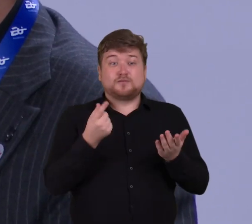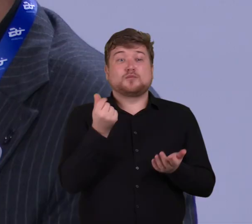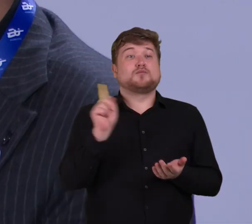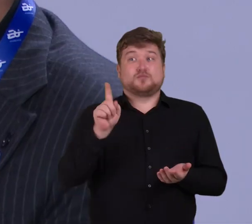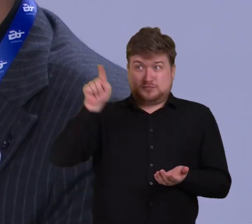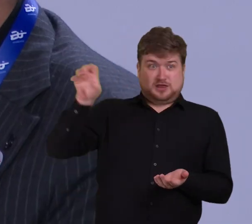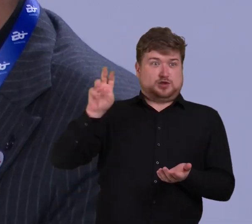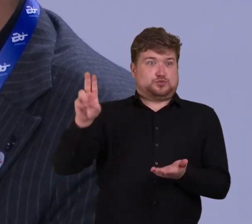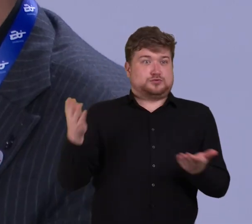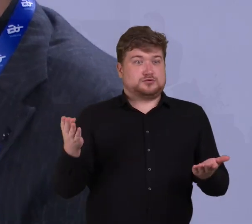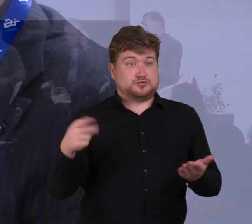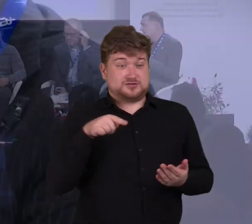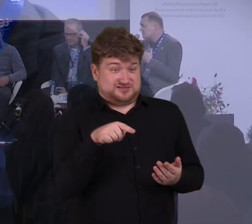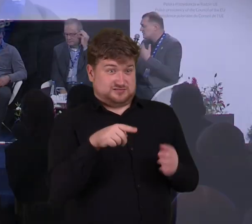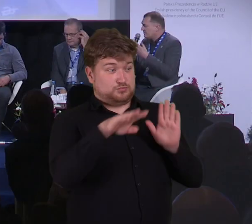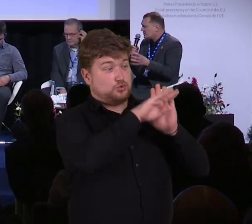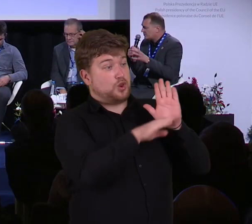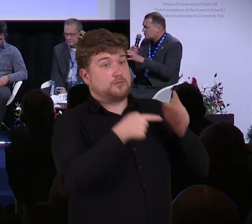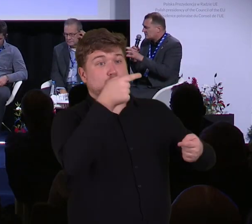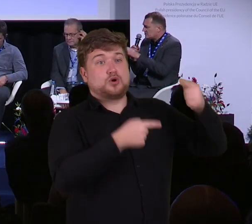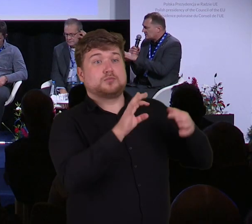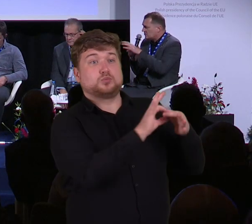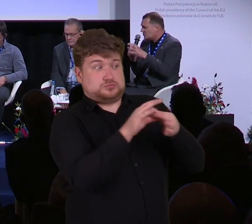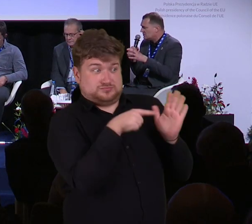how our inhabitants could understand the cohesion policy.